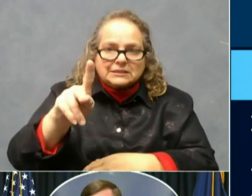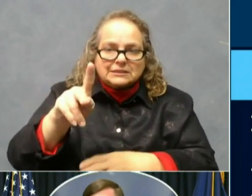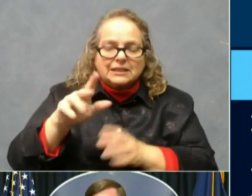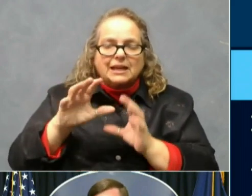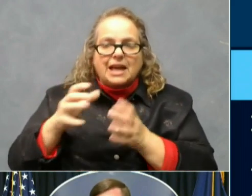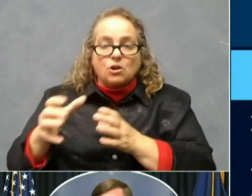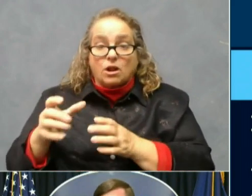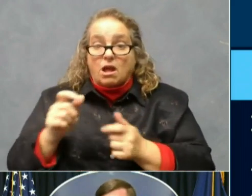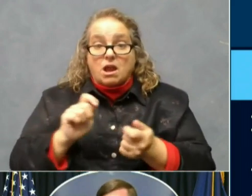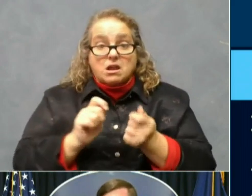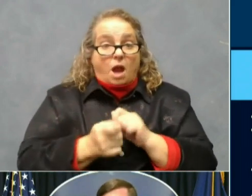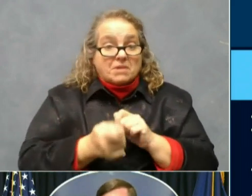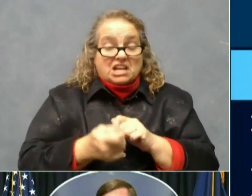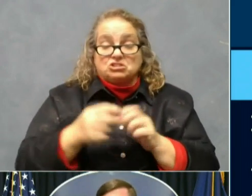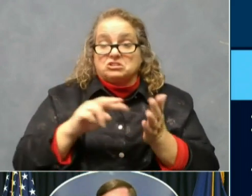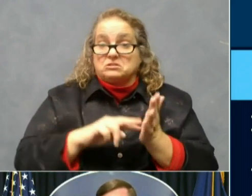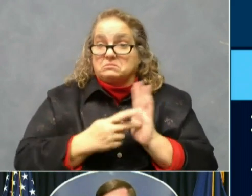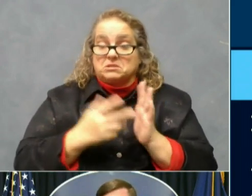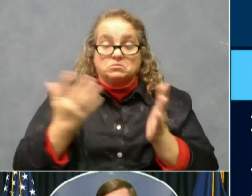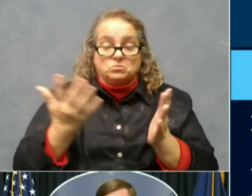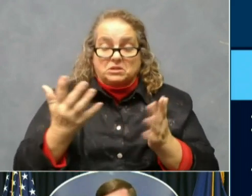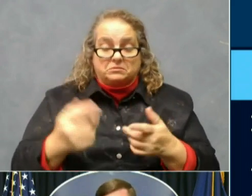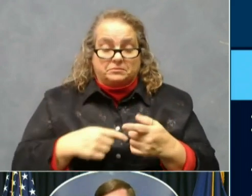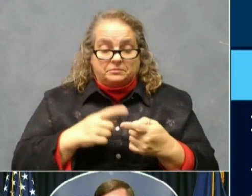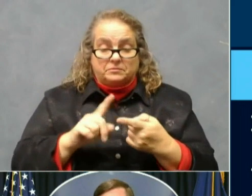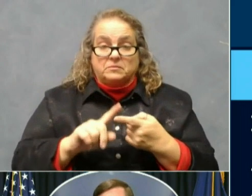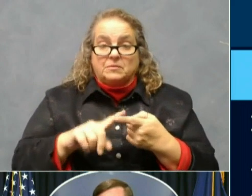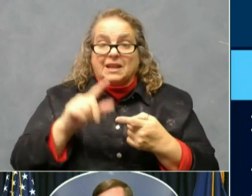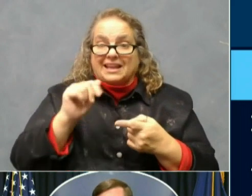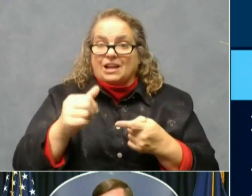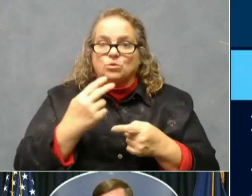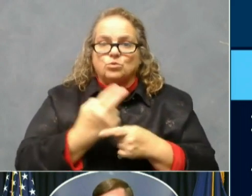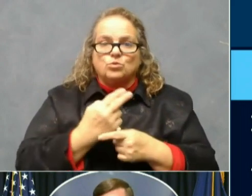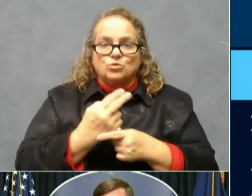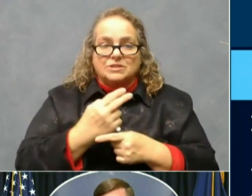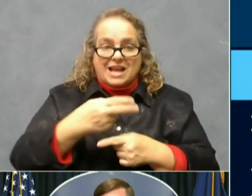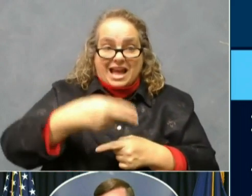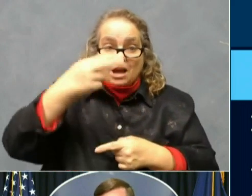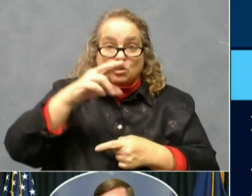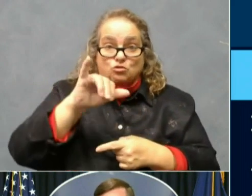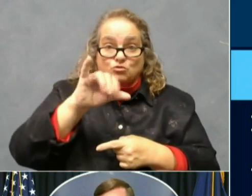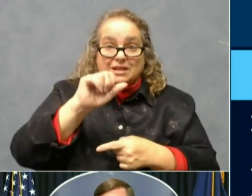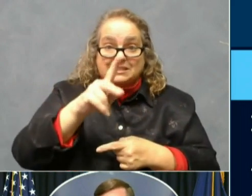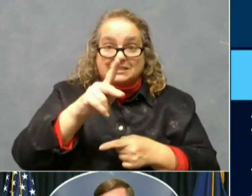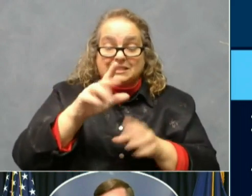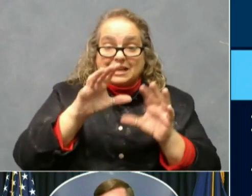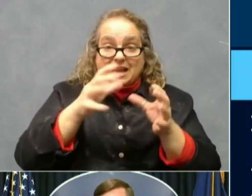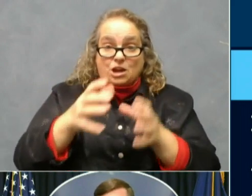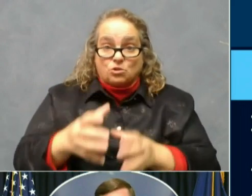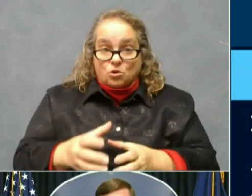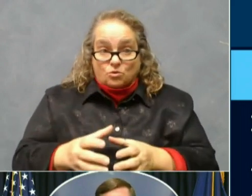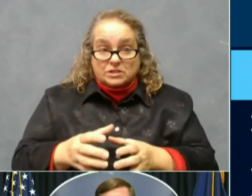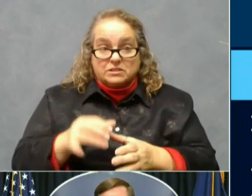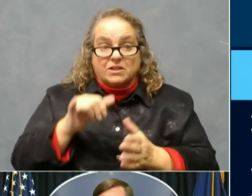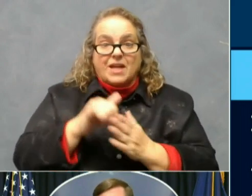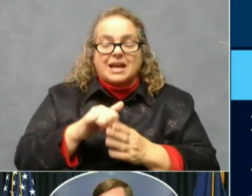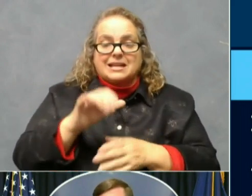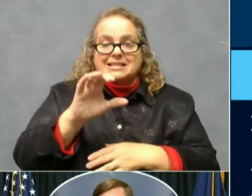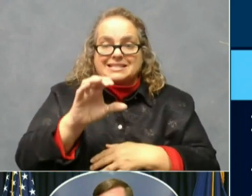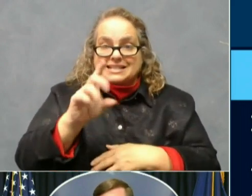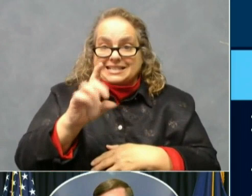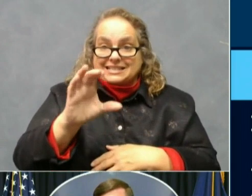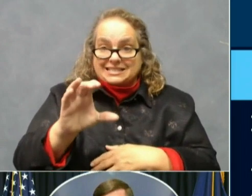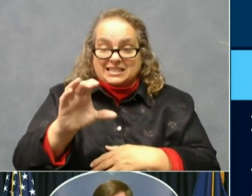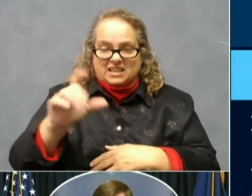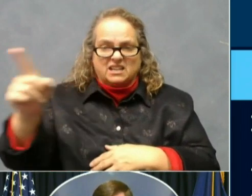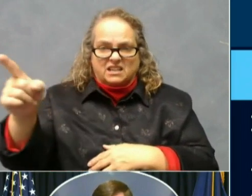come in different forms, and we'll be using the high-risk categories that the CDC has outlined.